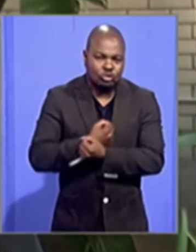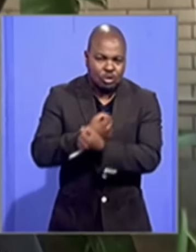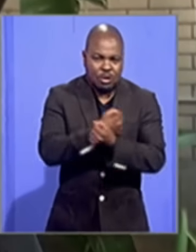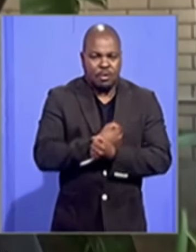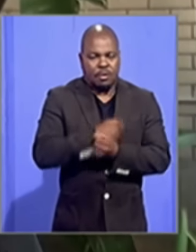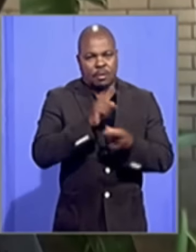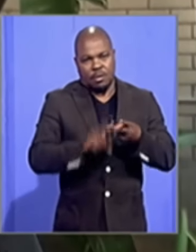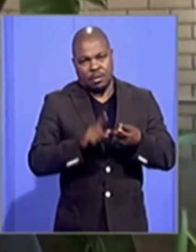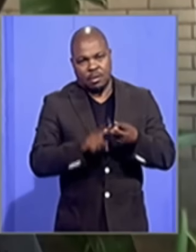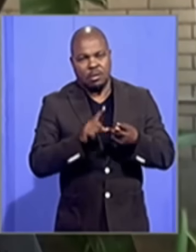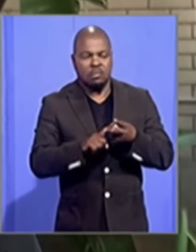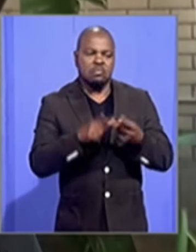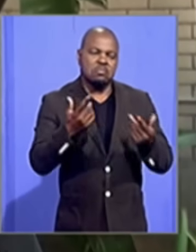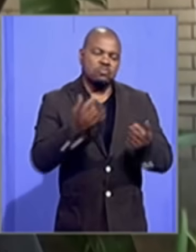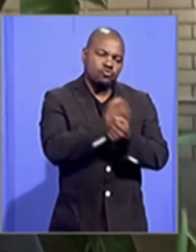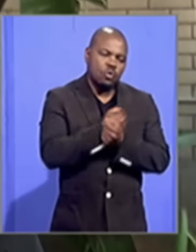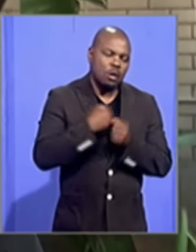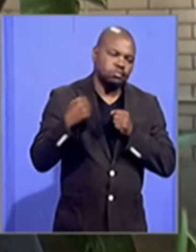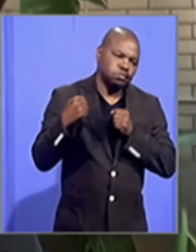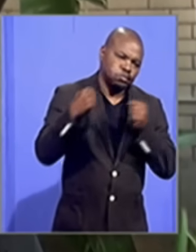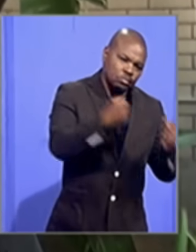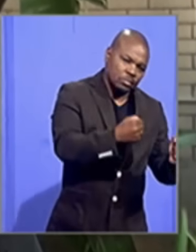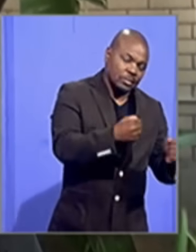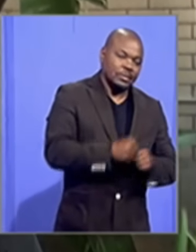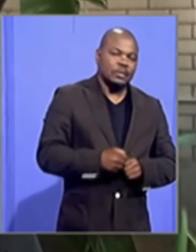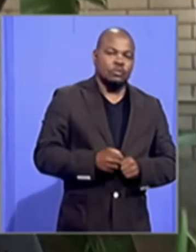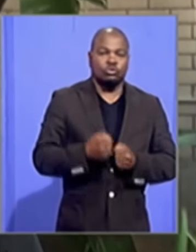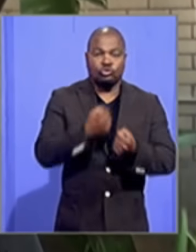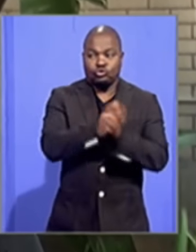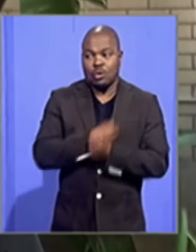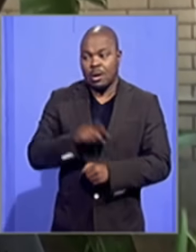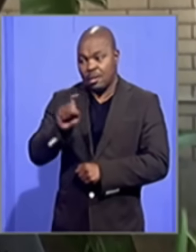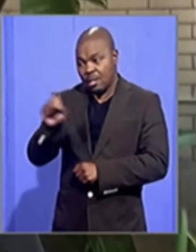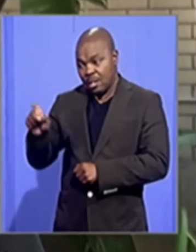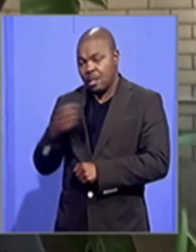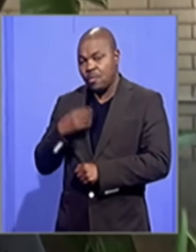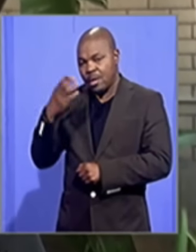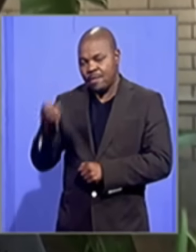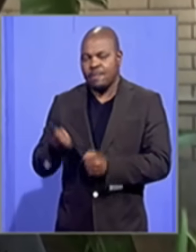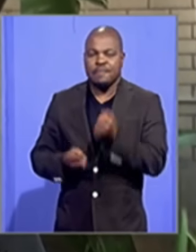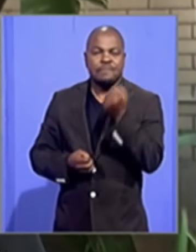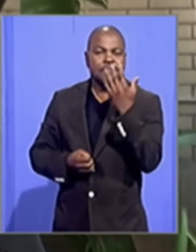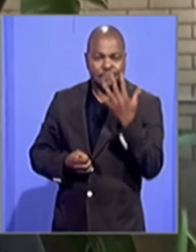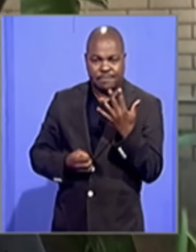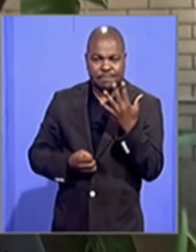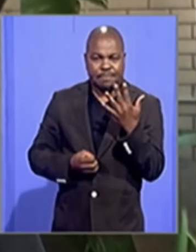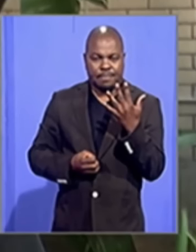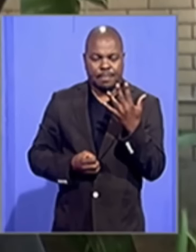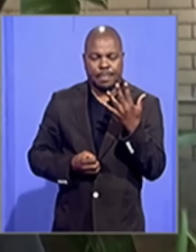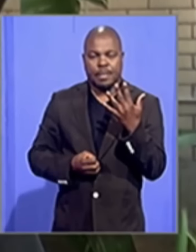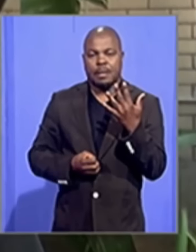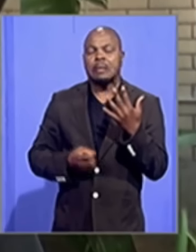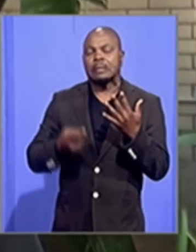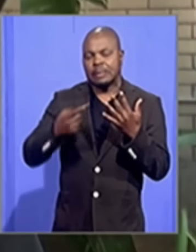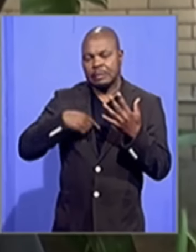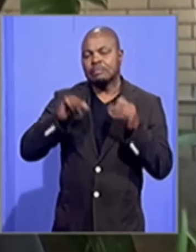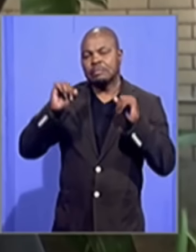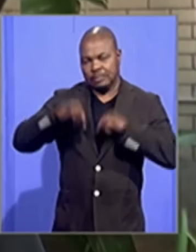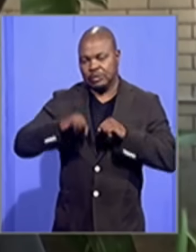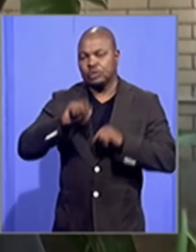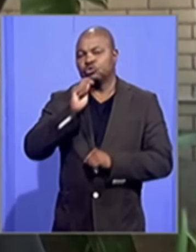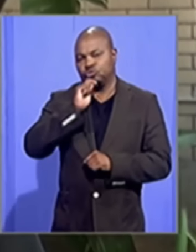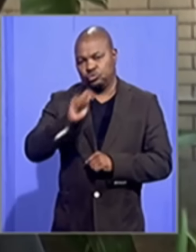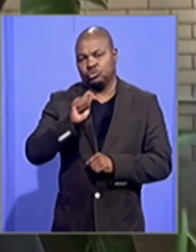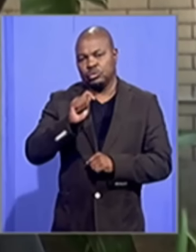batho jwalo ka di traka ba re ise metsi. Di traka tse re nang le tsona ha jwale di hlano. Re a dumela le hona